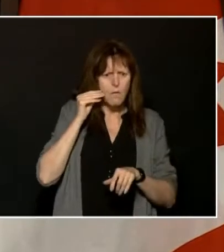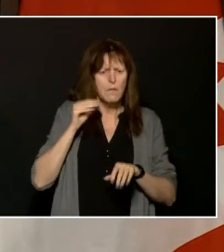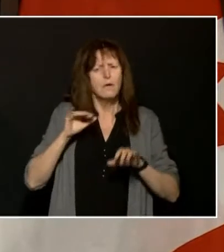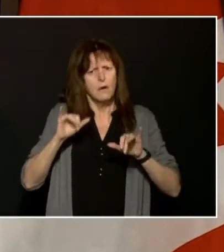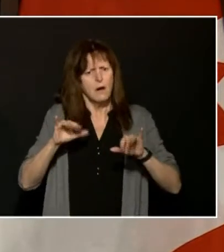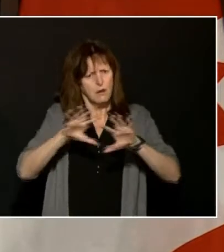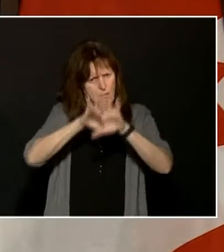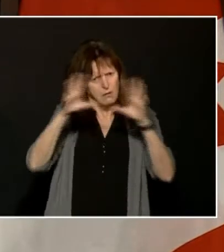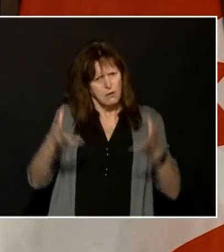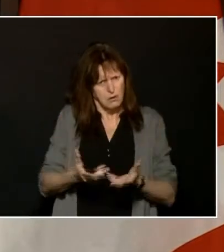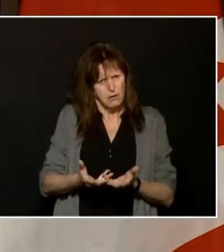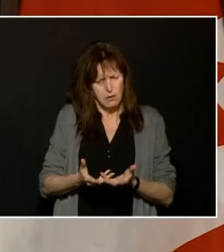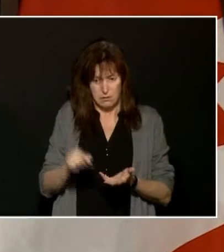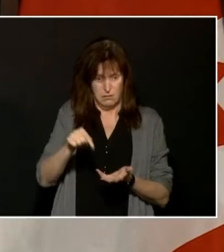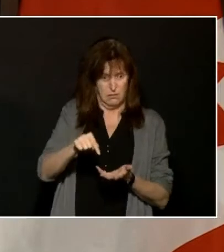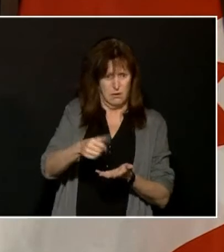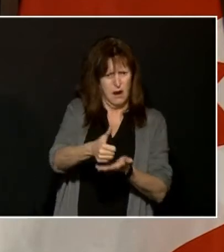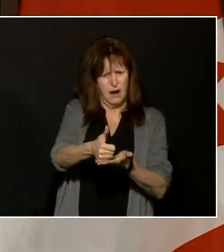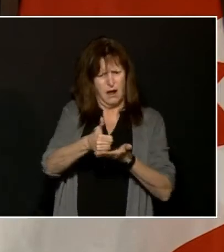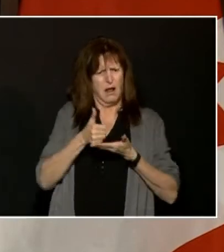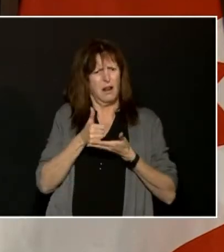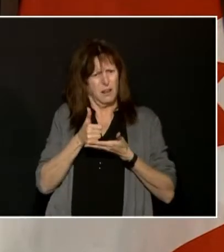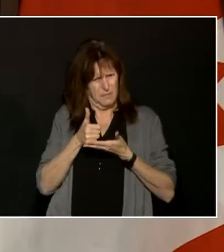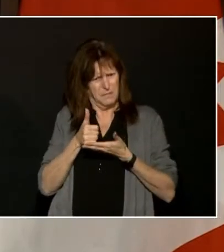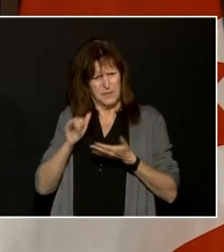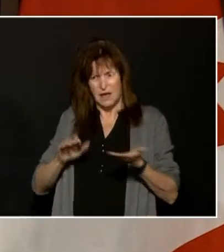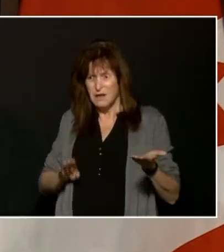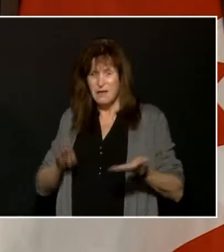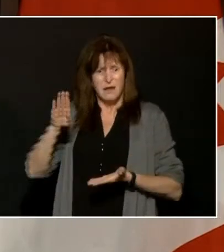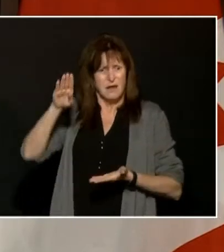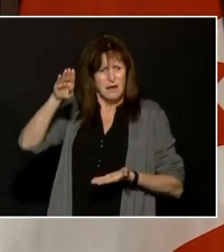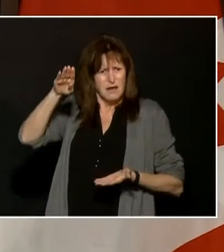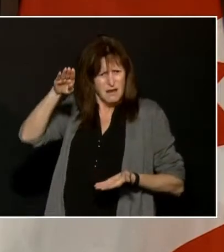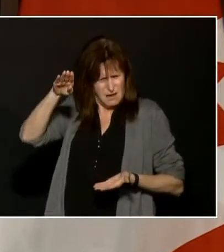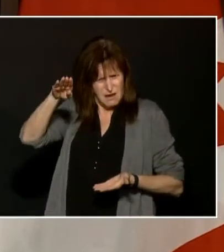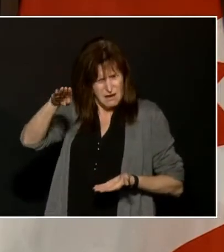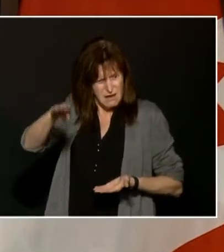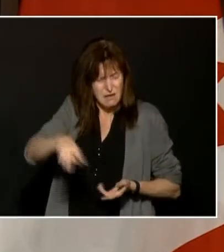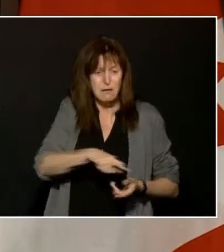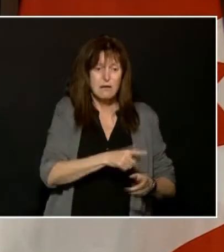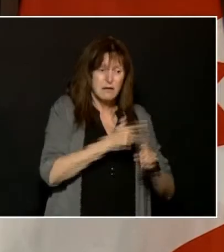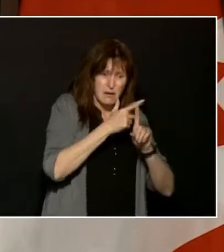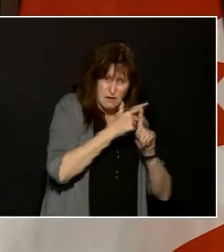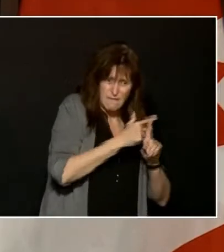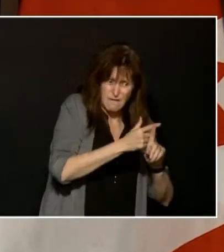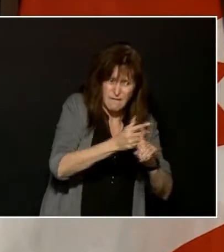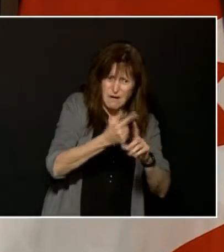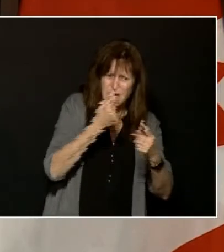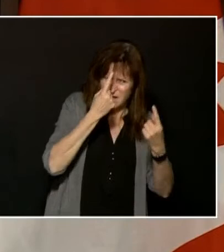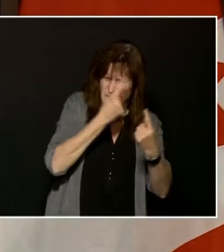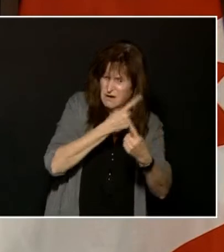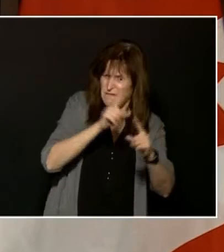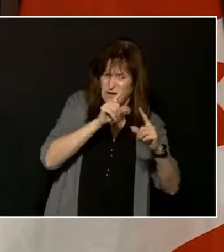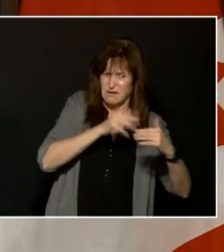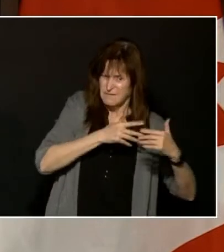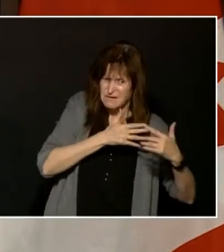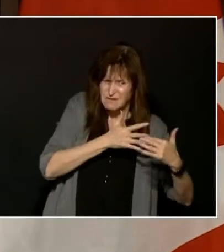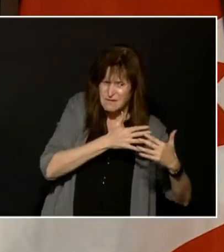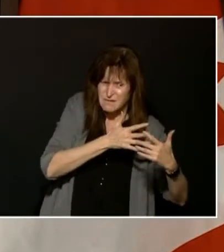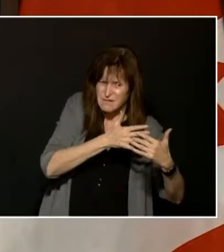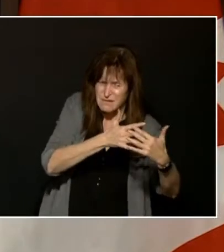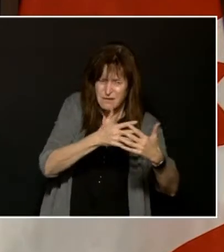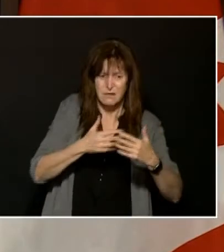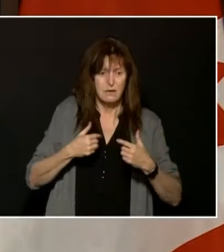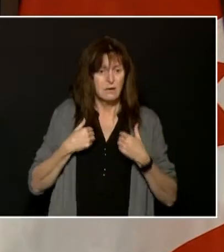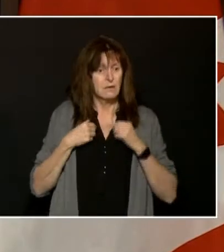helped turn the curve and given vaccines time to work. So the message today is simple. The more we can vaccinate